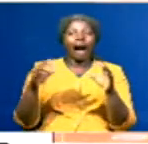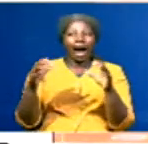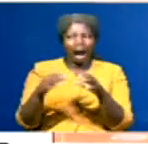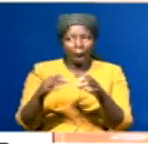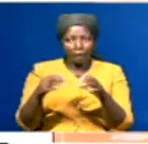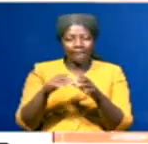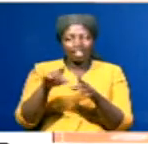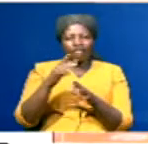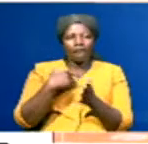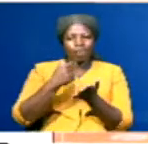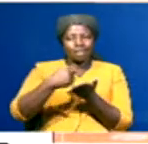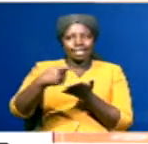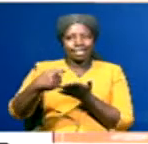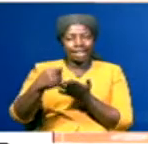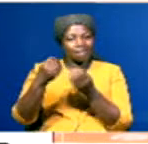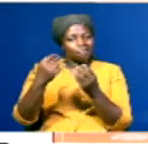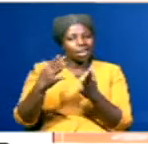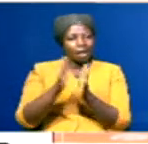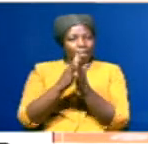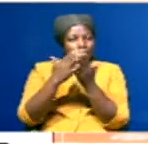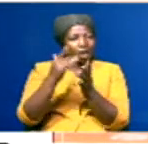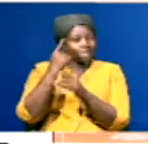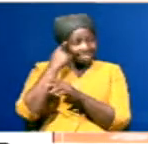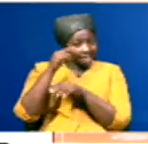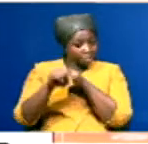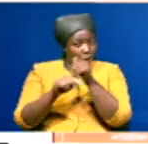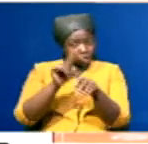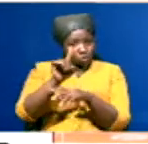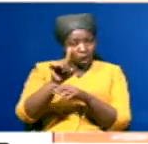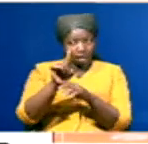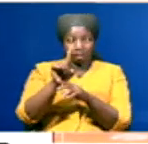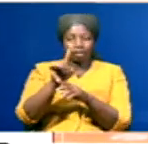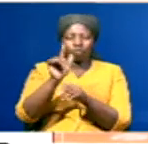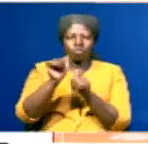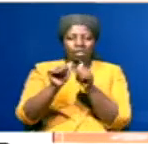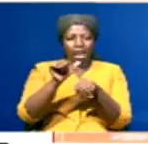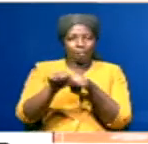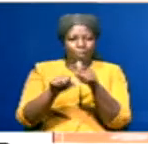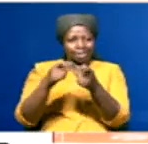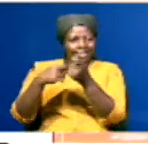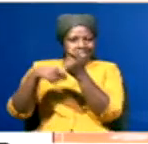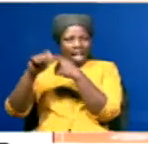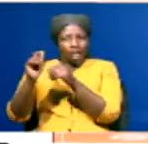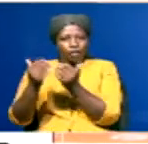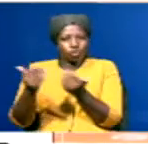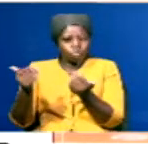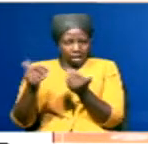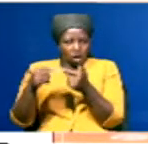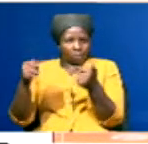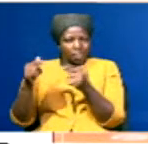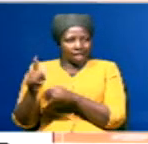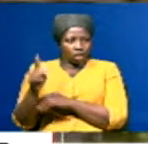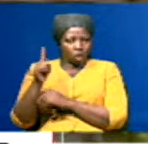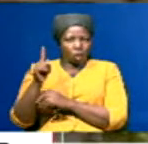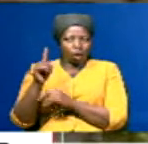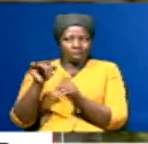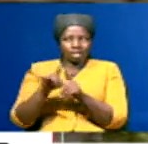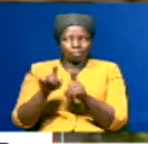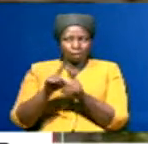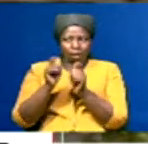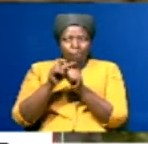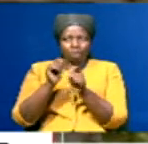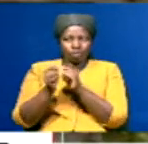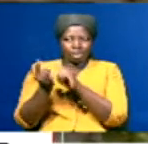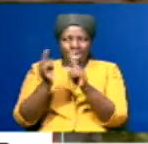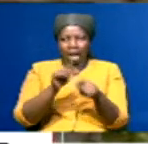books. Think of one that is about child trafficking and the pain that comes with it. In today's edition